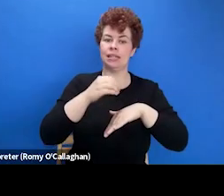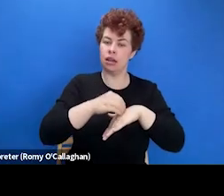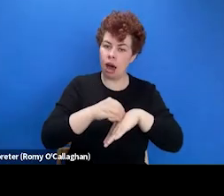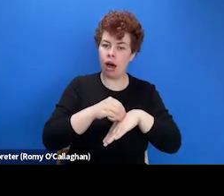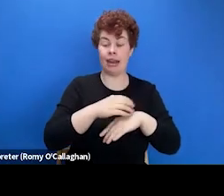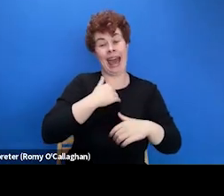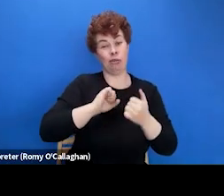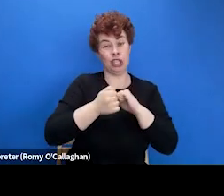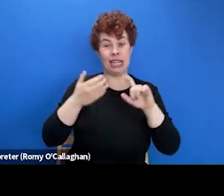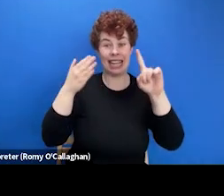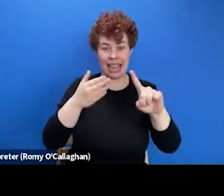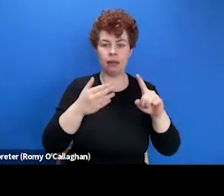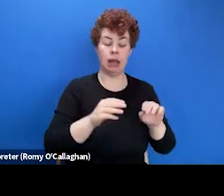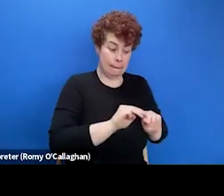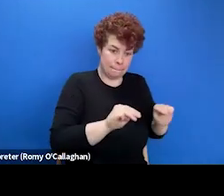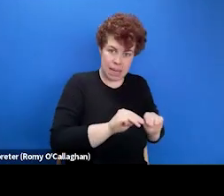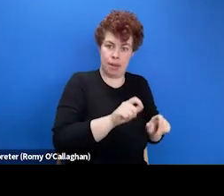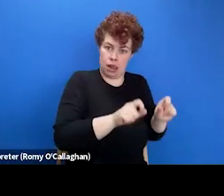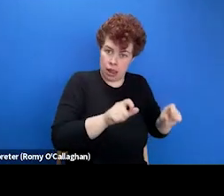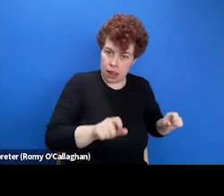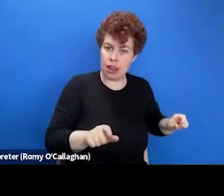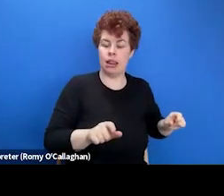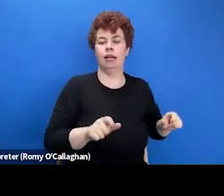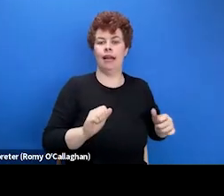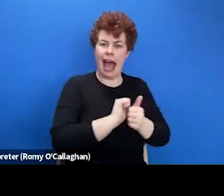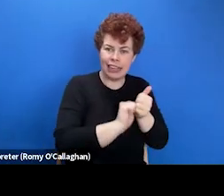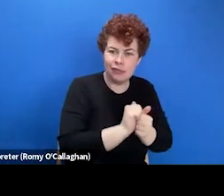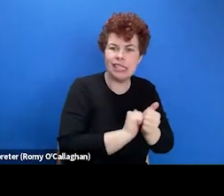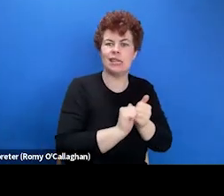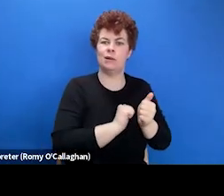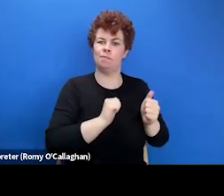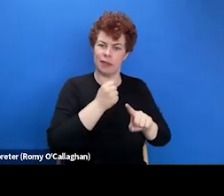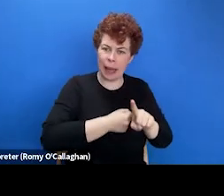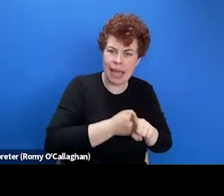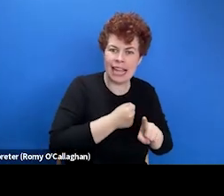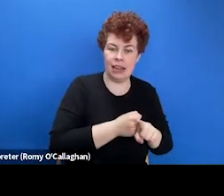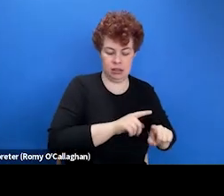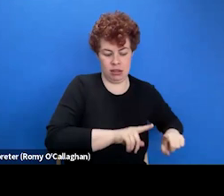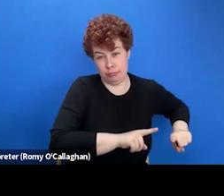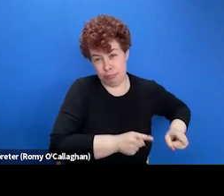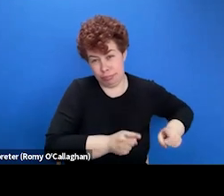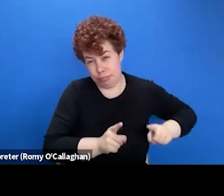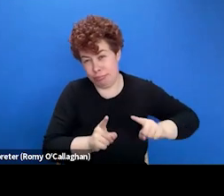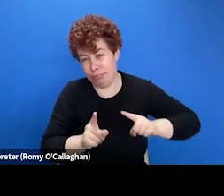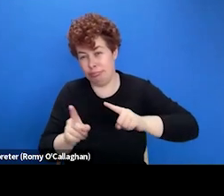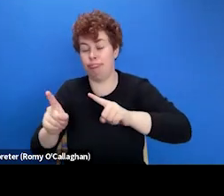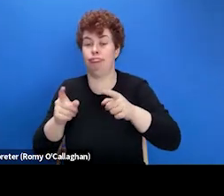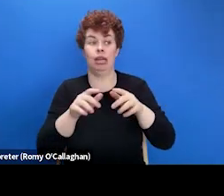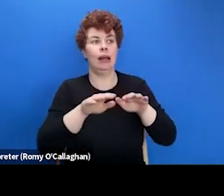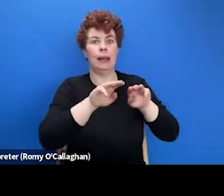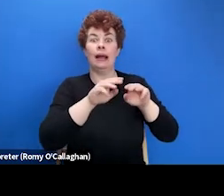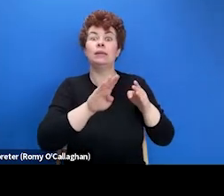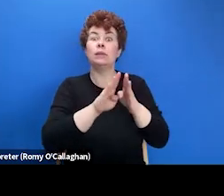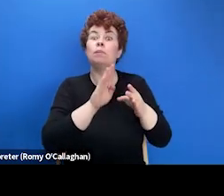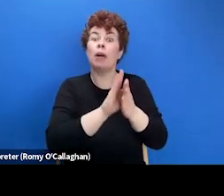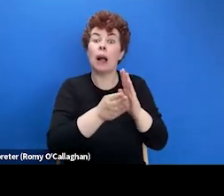is about grassroots activism, organizing, and campaigning to reach enough people power